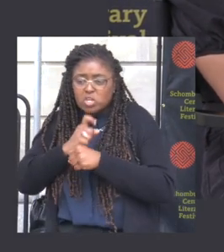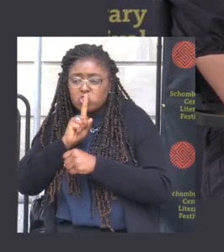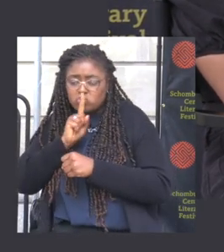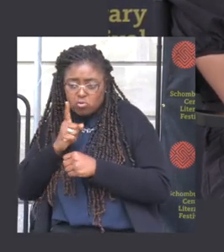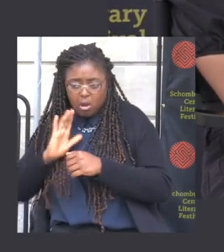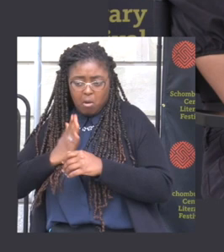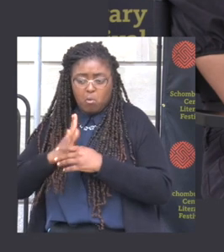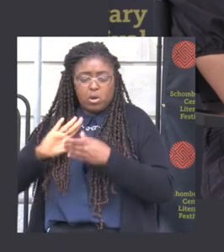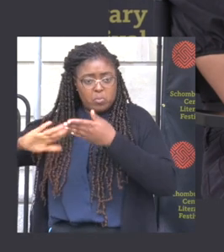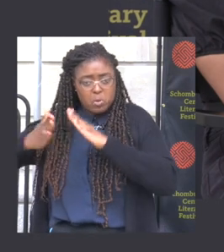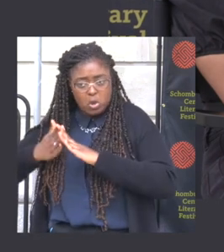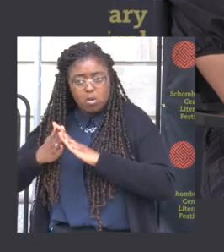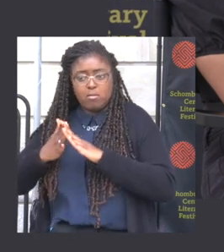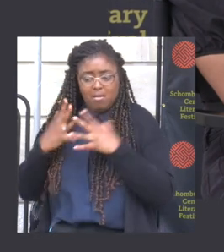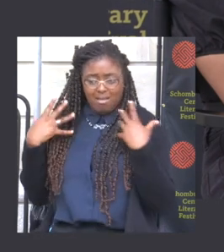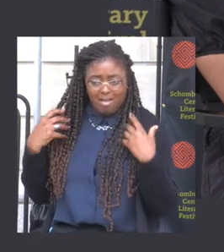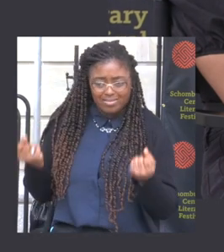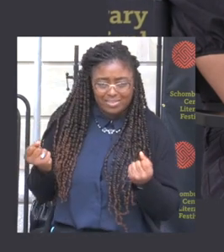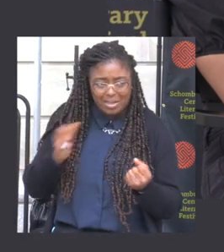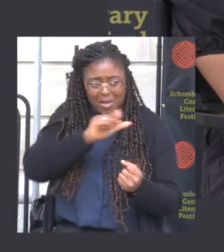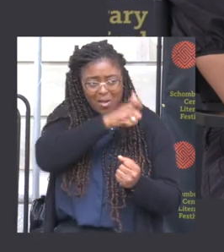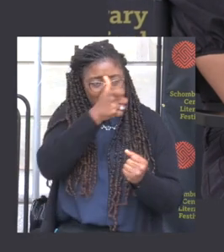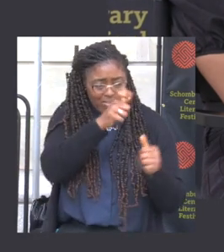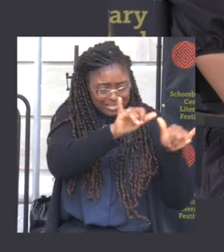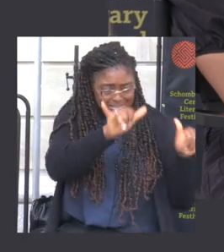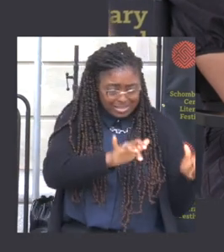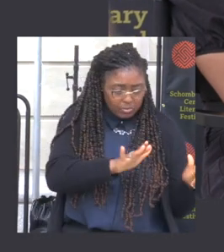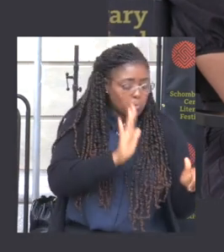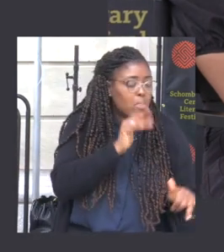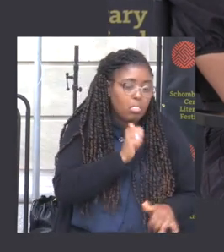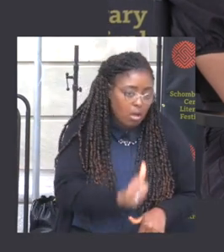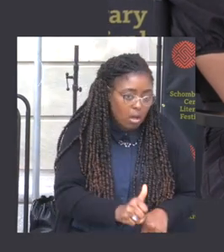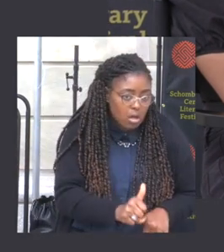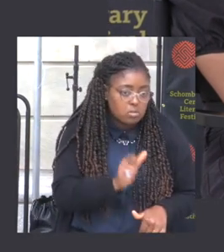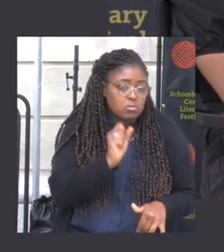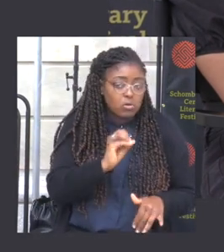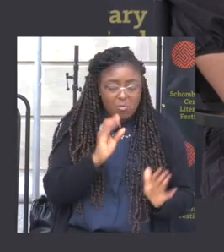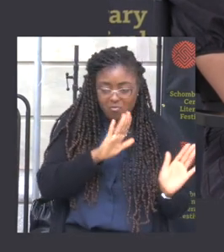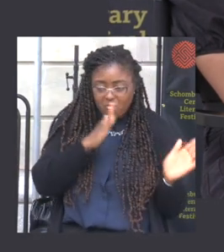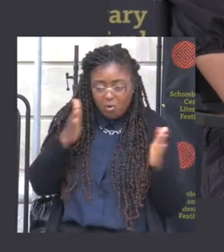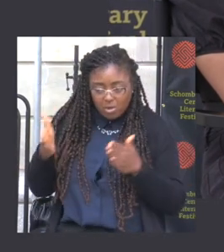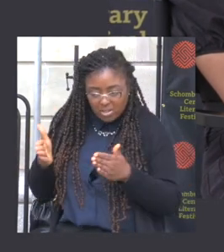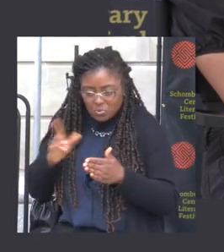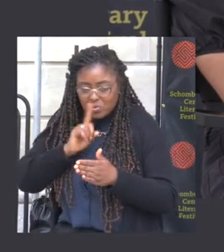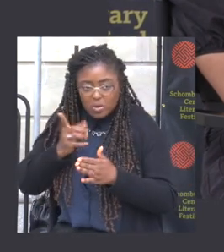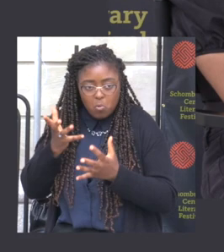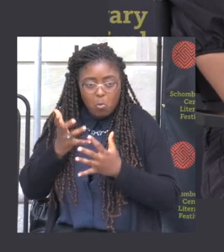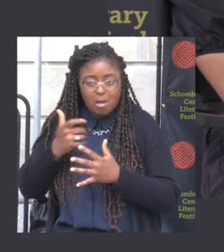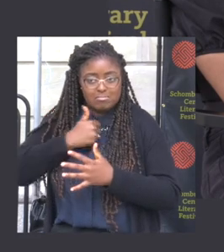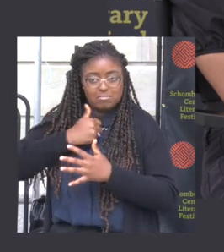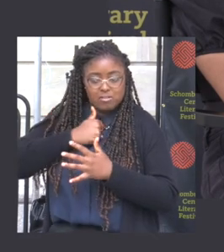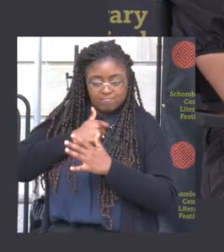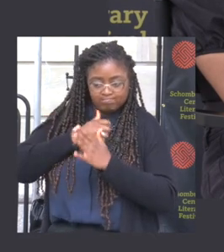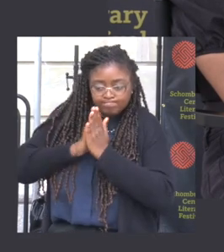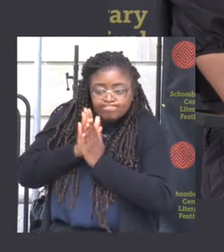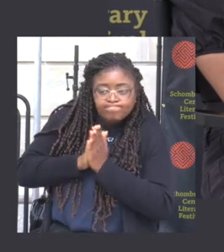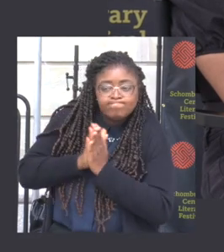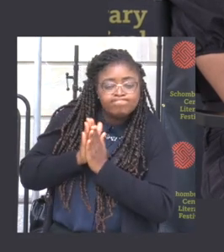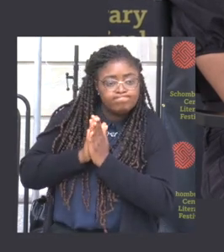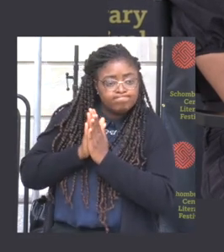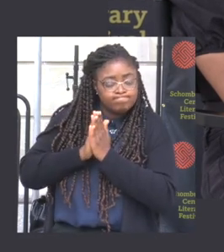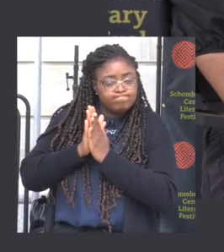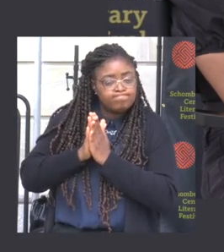I think that's been the kind of shift in the food justice movement, where we just have to be self-determined in the ways that, you know, we talk